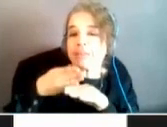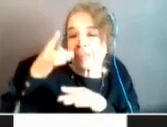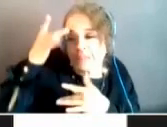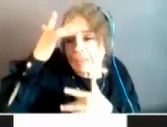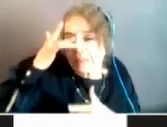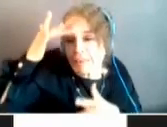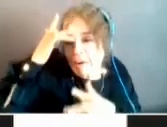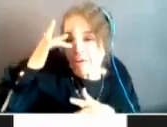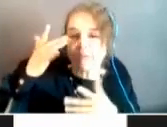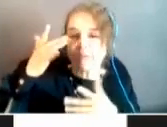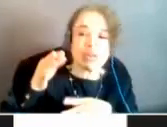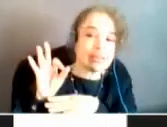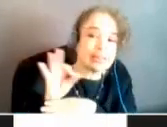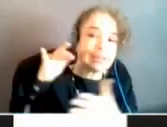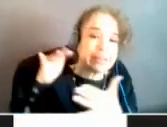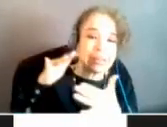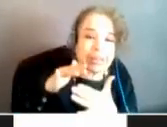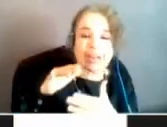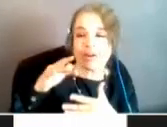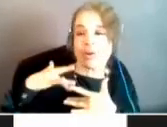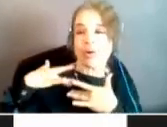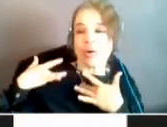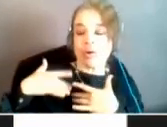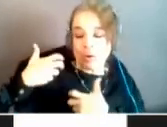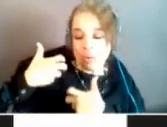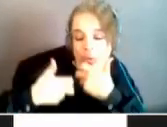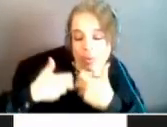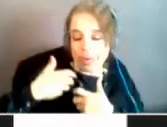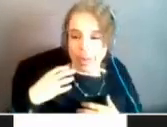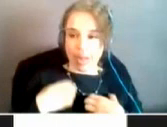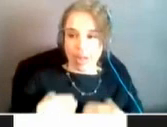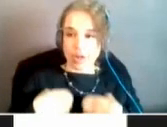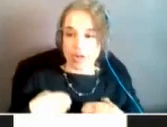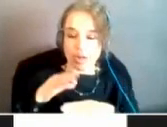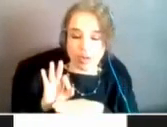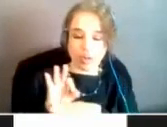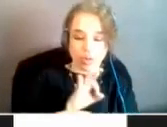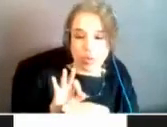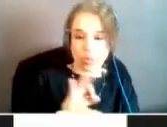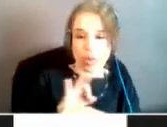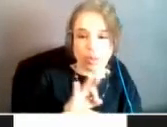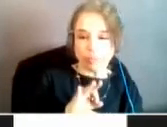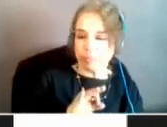illness. A study assessed cardiovascular and immune functioning at 2 weeks